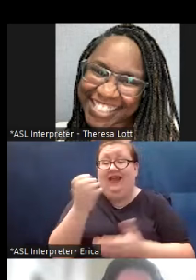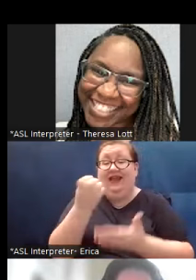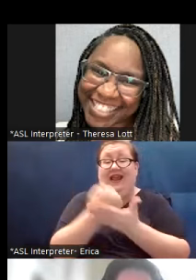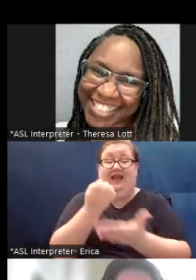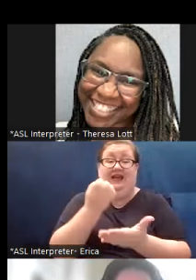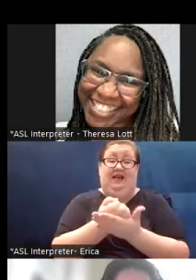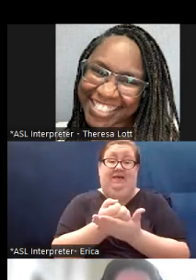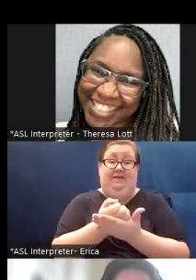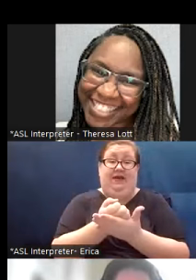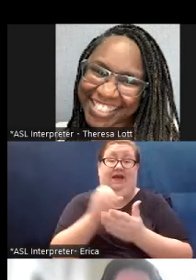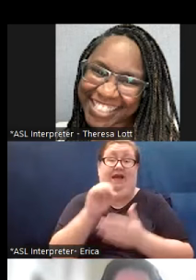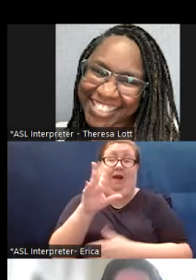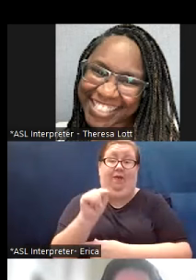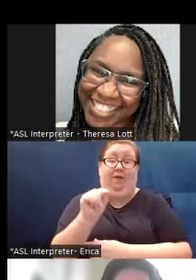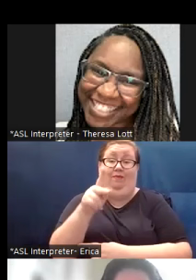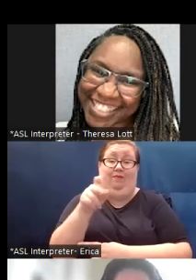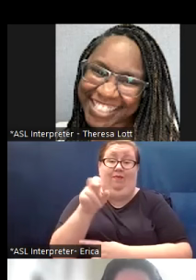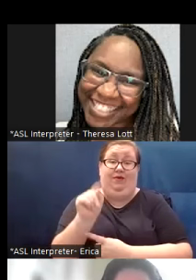And we looked